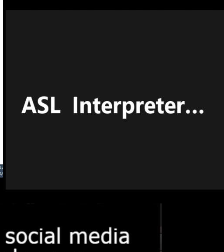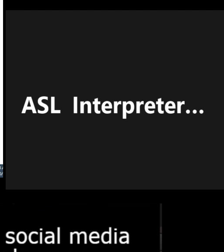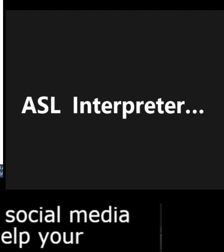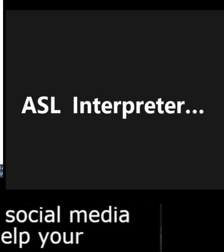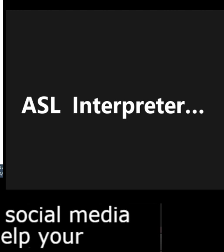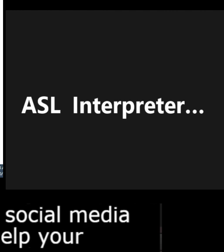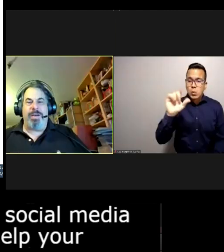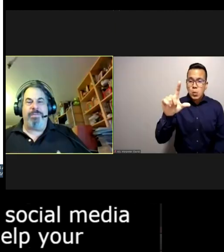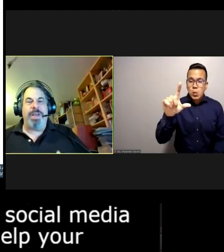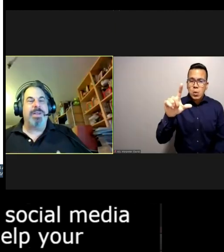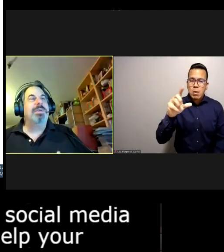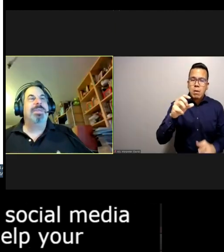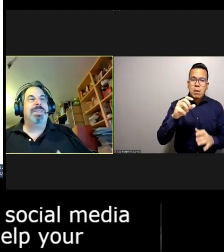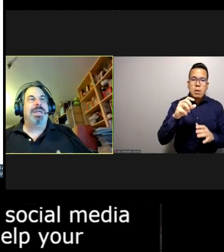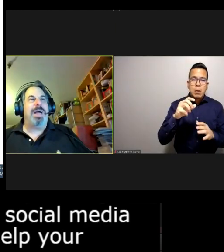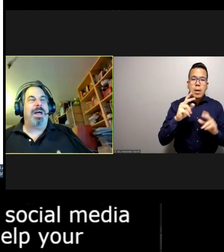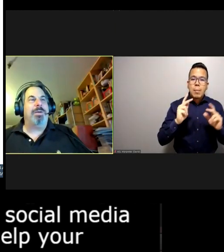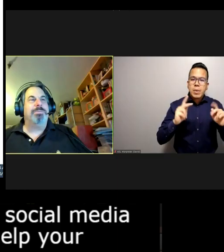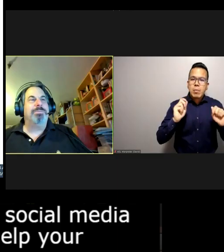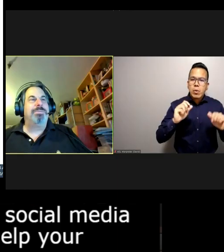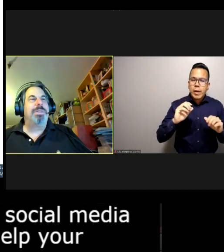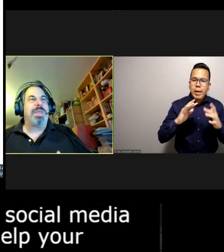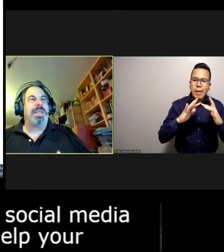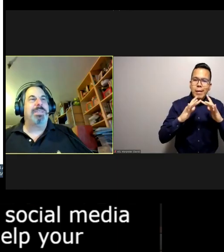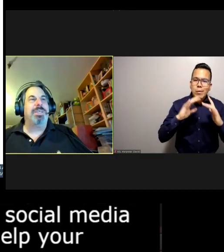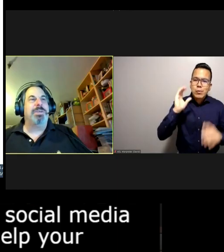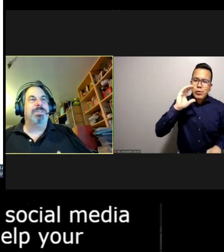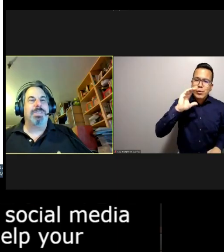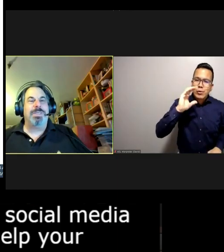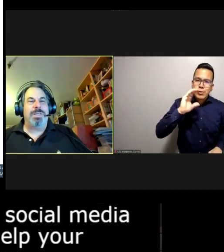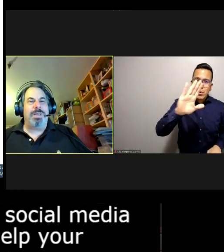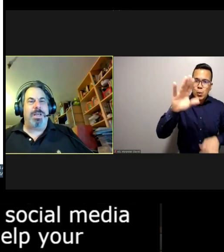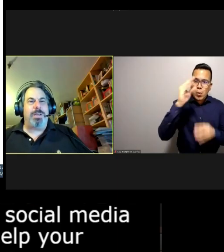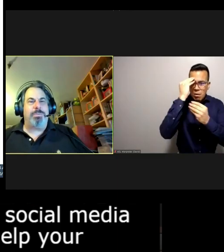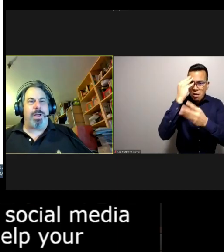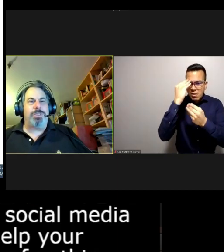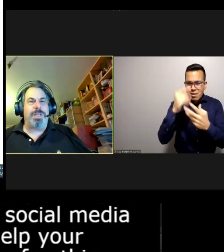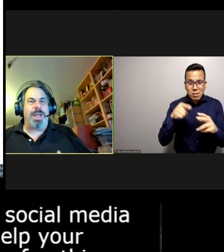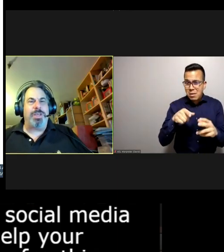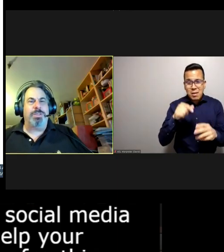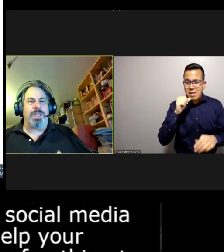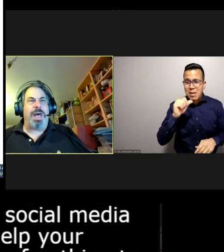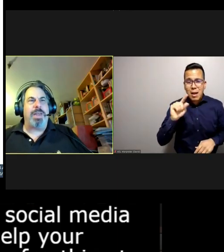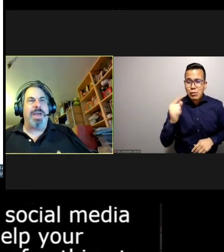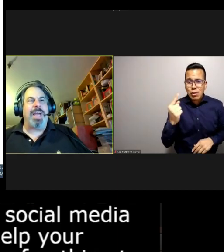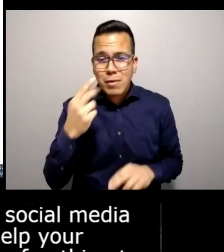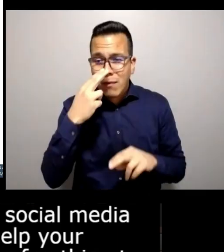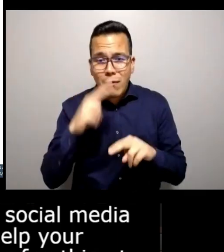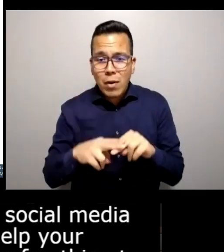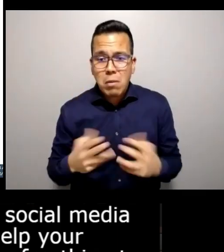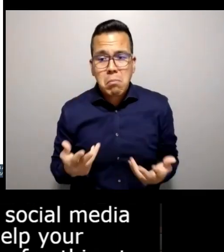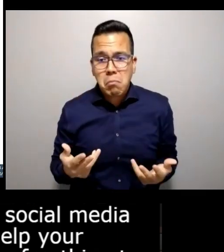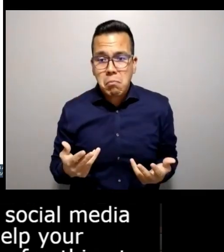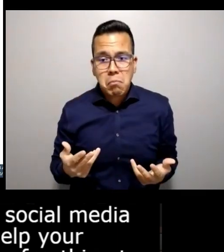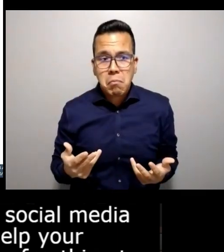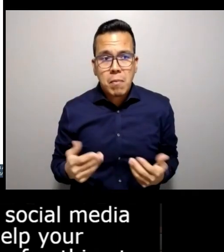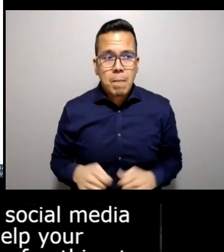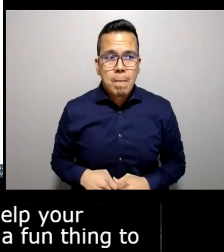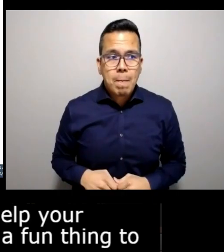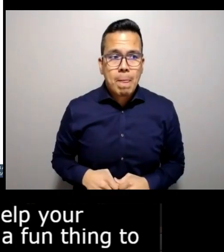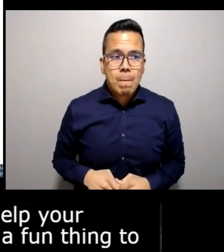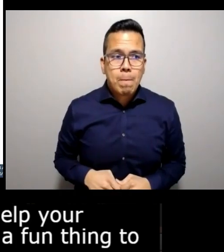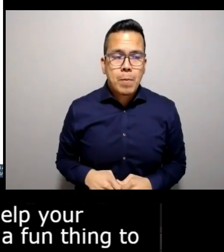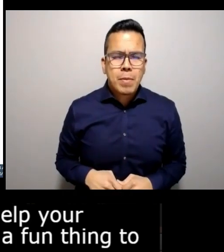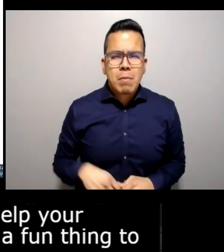or a fun thing to use. Should not use a lot of hashtags because they can